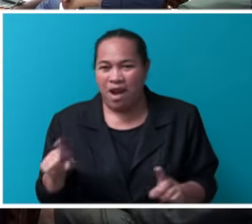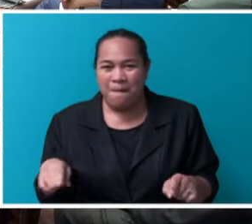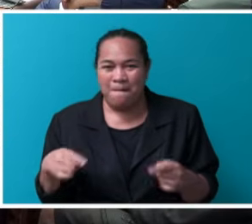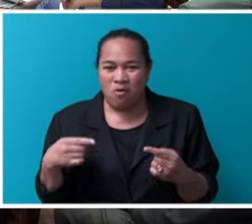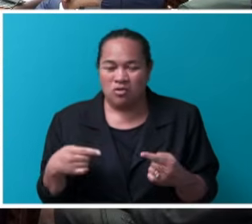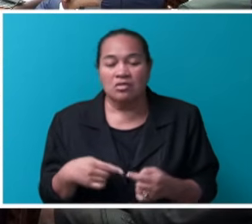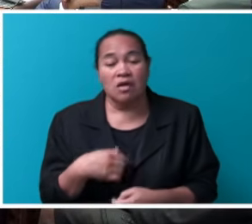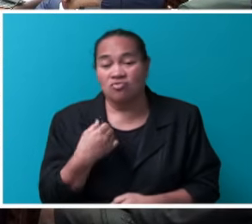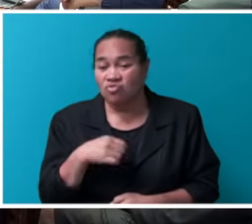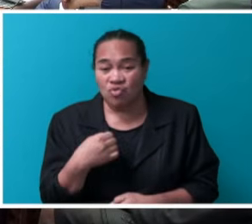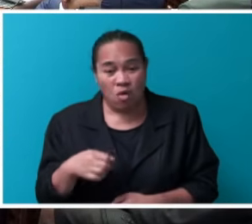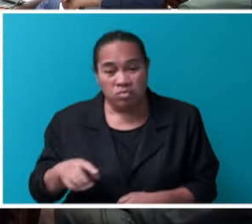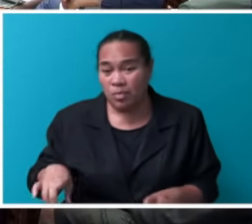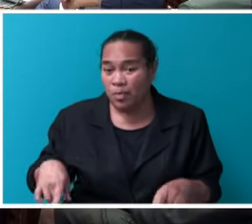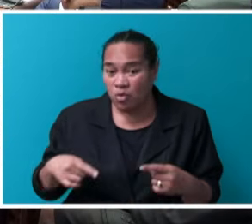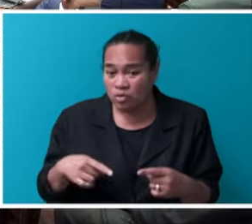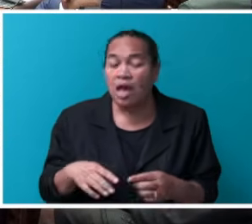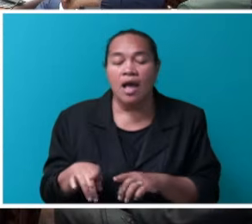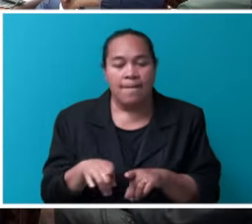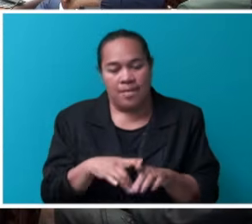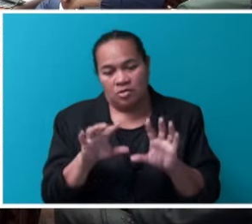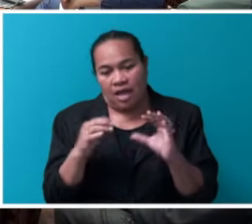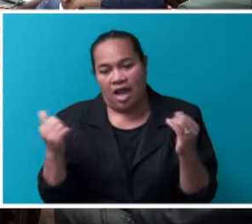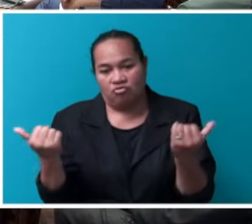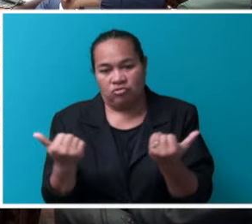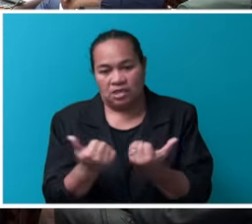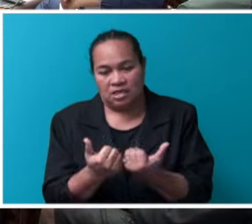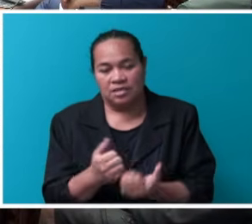Since no member opposes, the motion is agreed to unanimously.